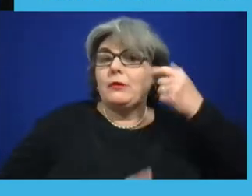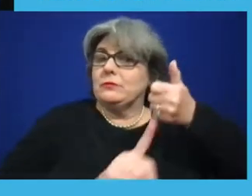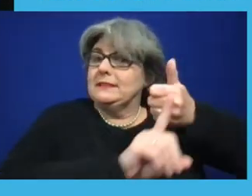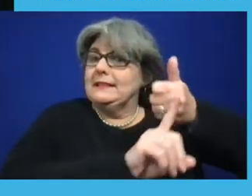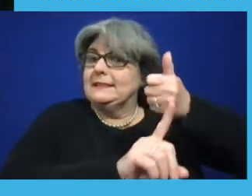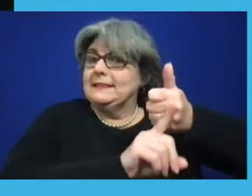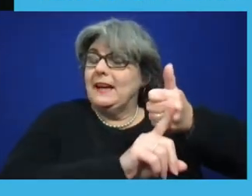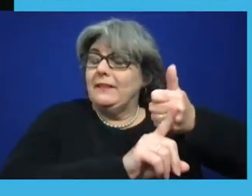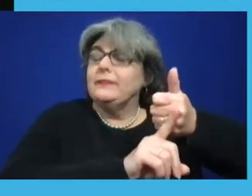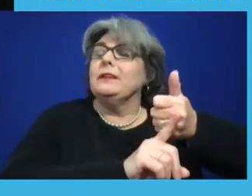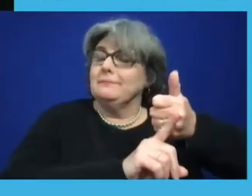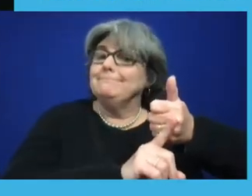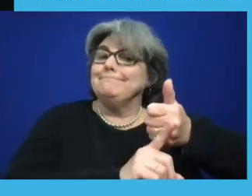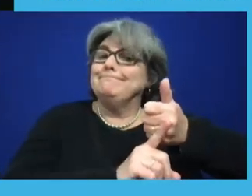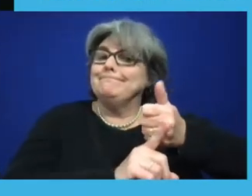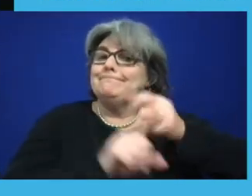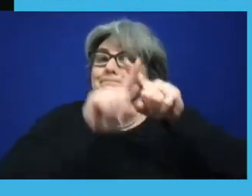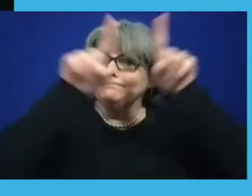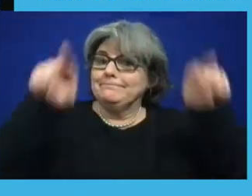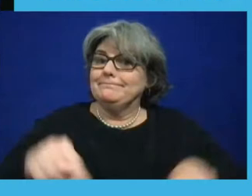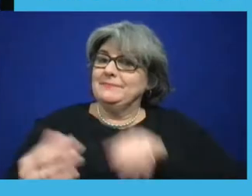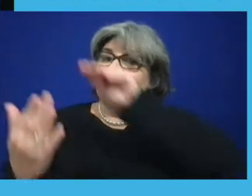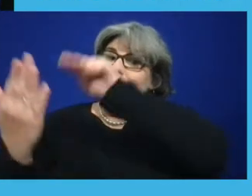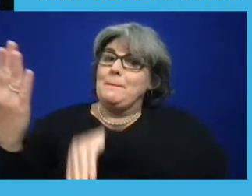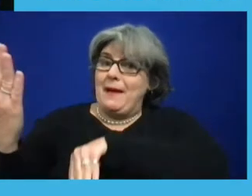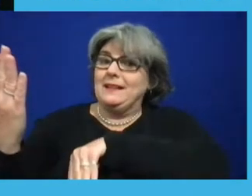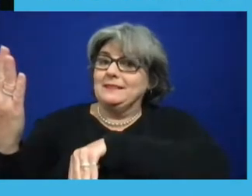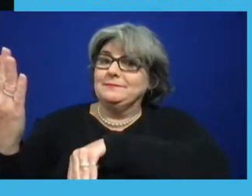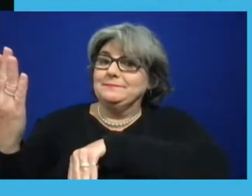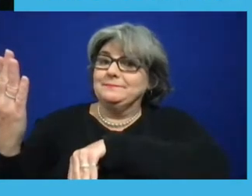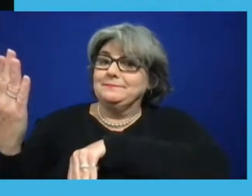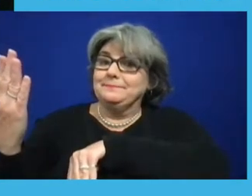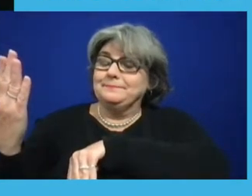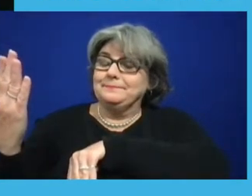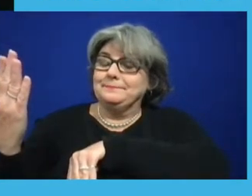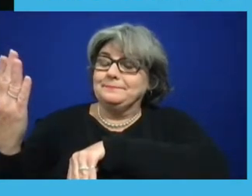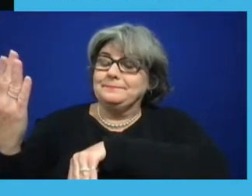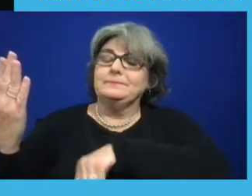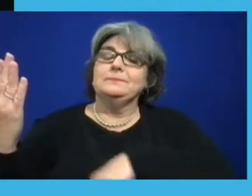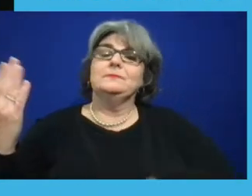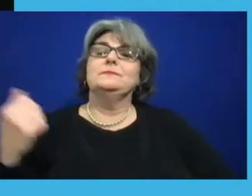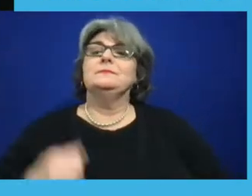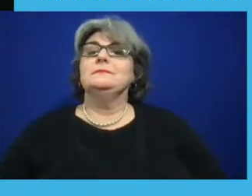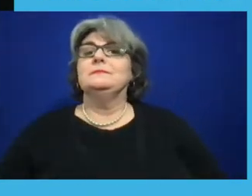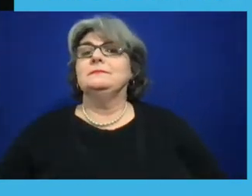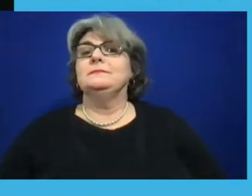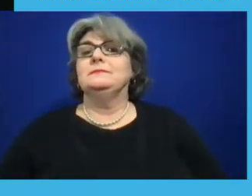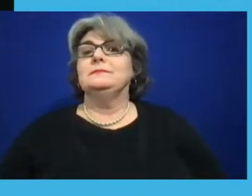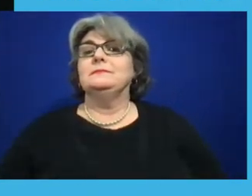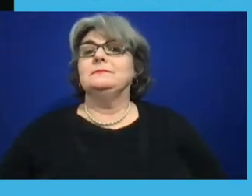consider the fact that democracy itself is also on the ballot.